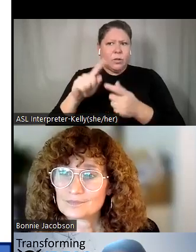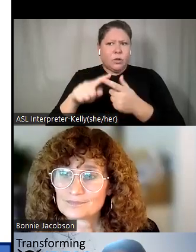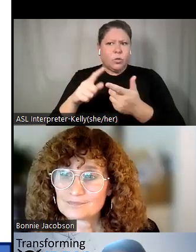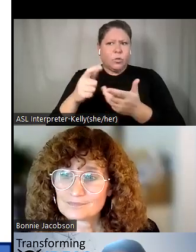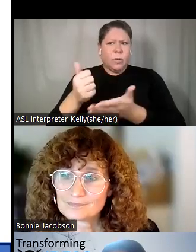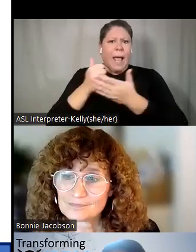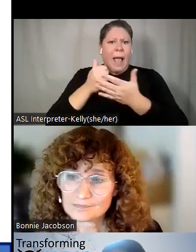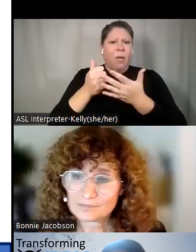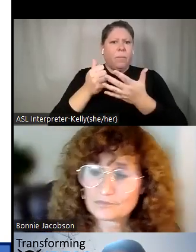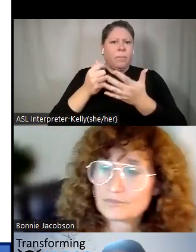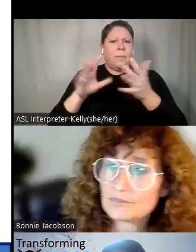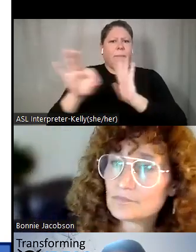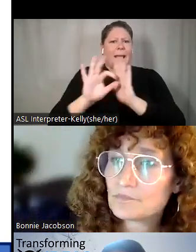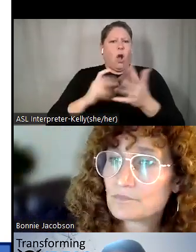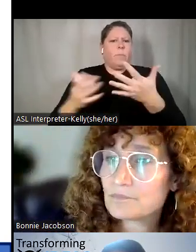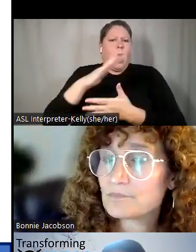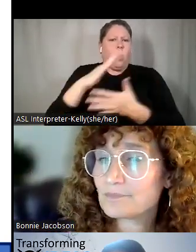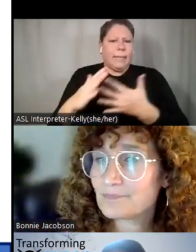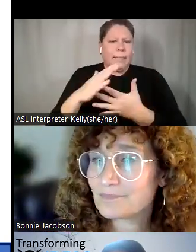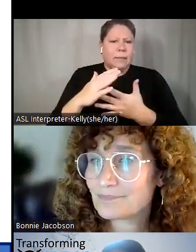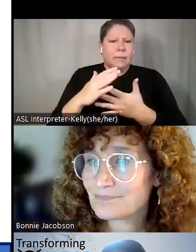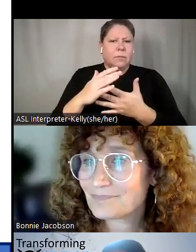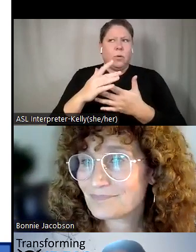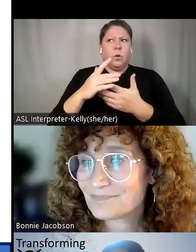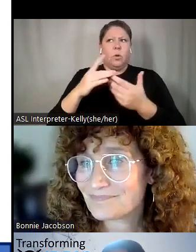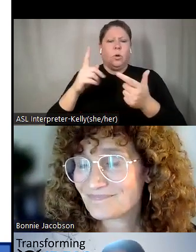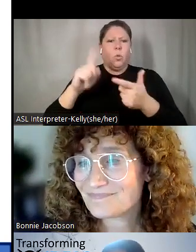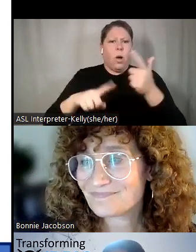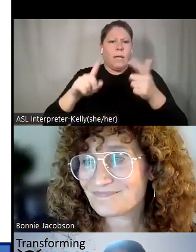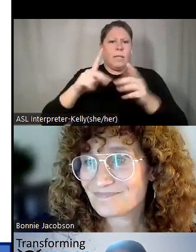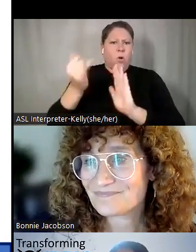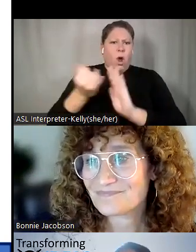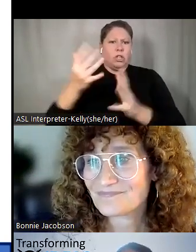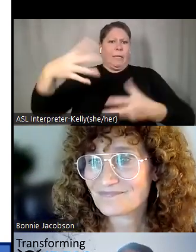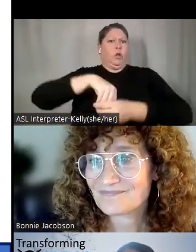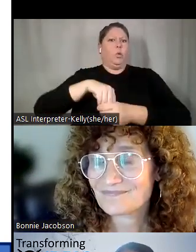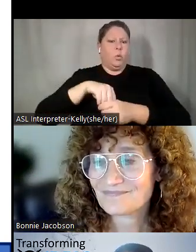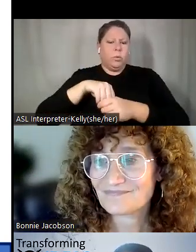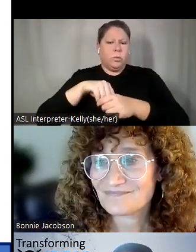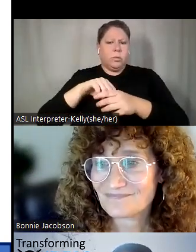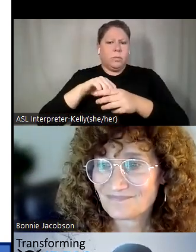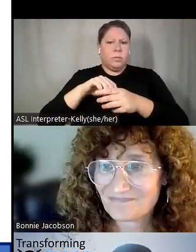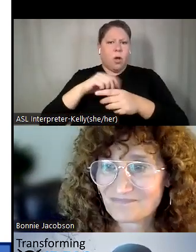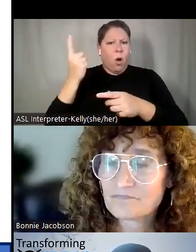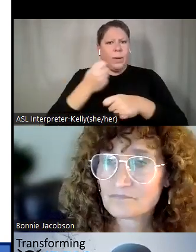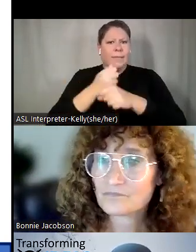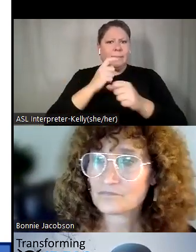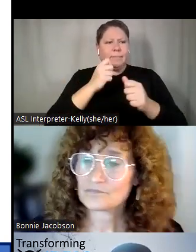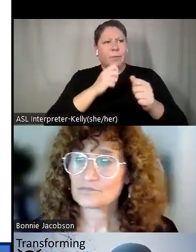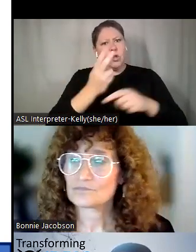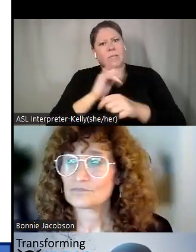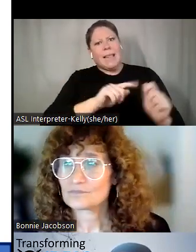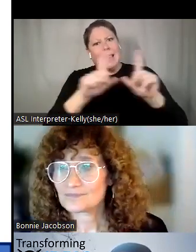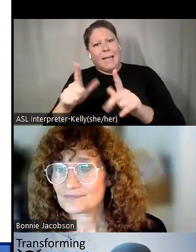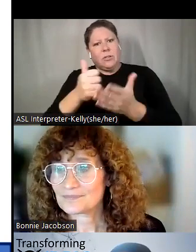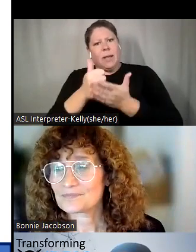efforts to align with improving upon health inequities, essentially. So how can we